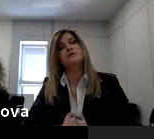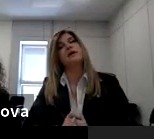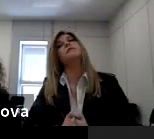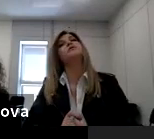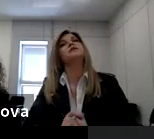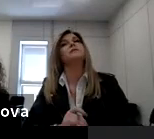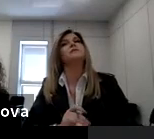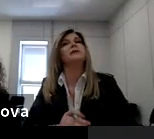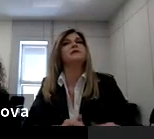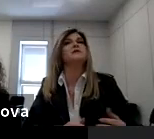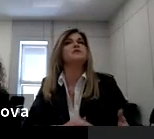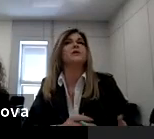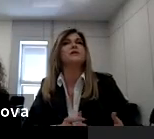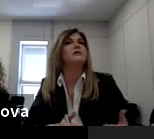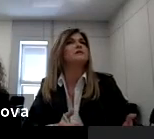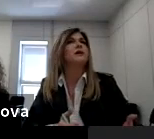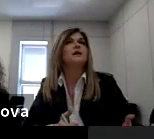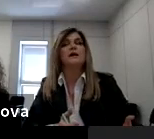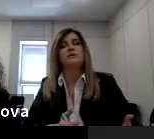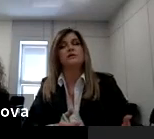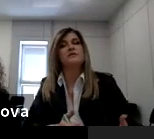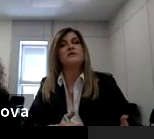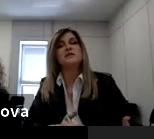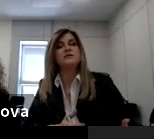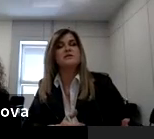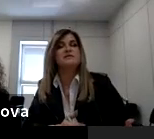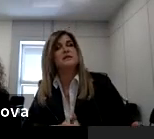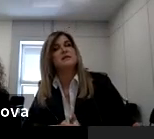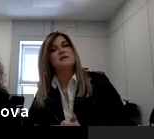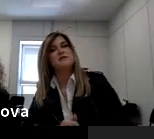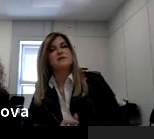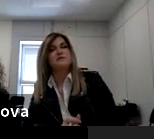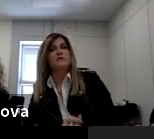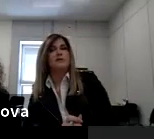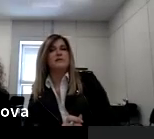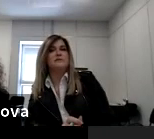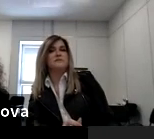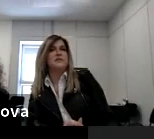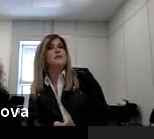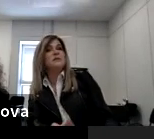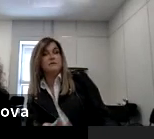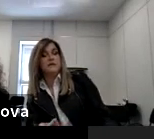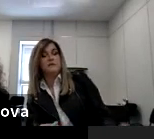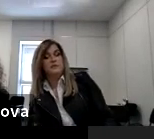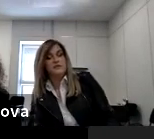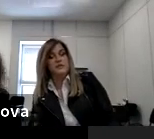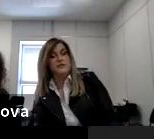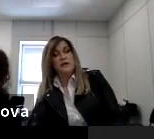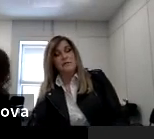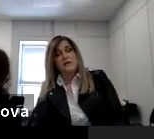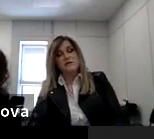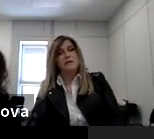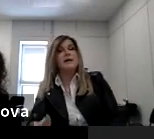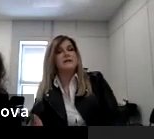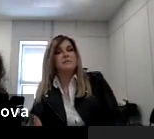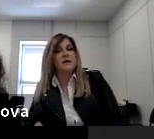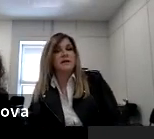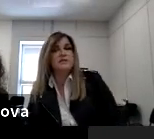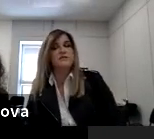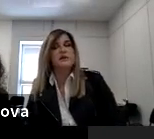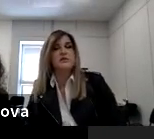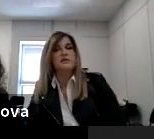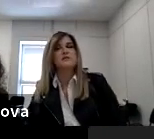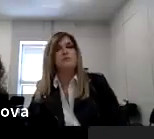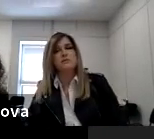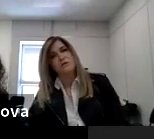period of time. You can compare it with, 50 or 70 years for European manufacturers, because the lighting